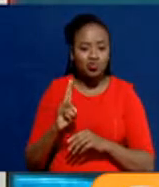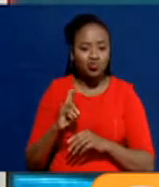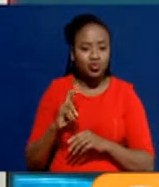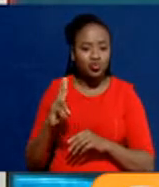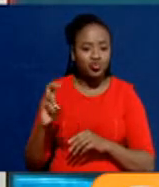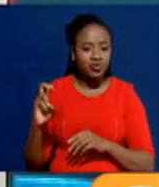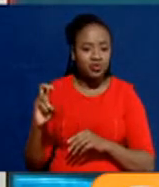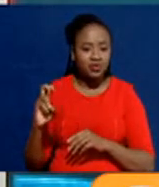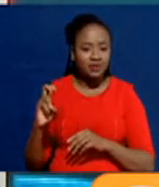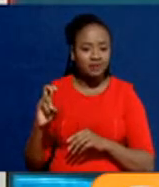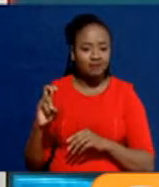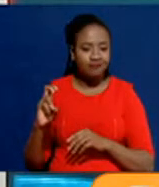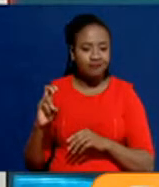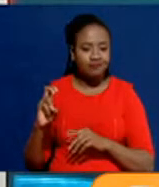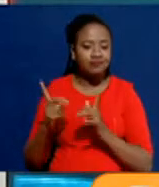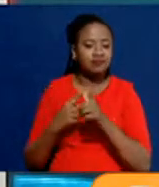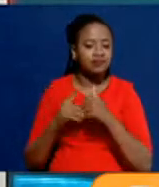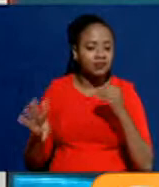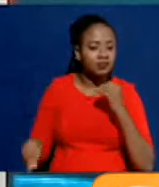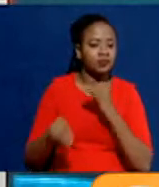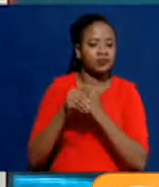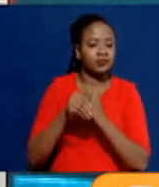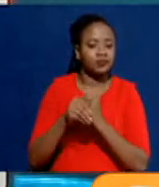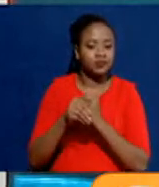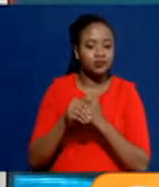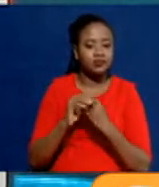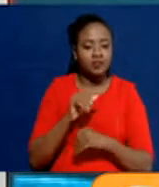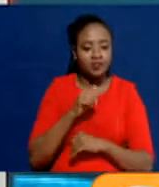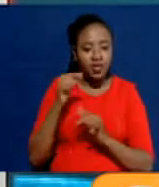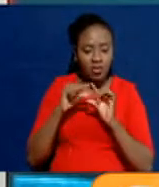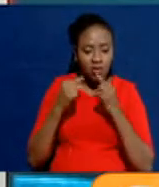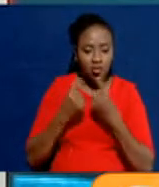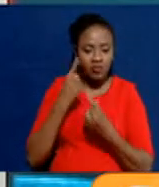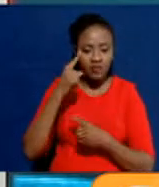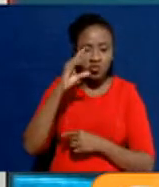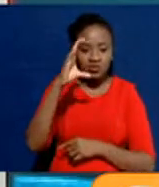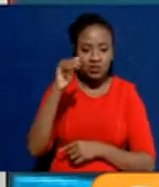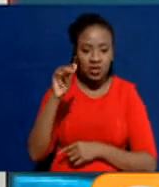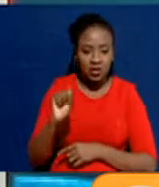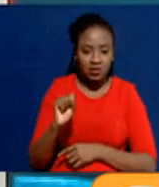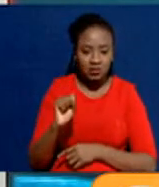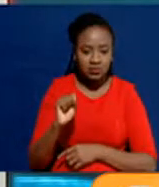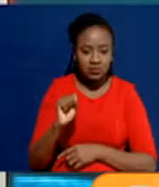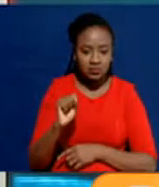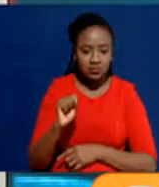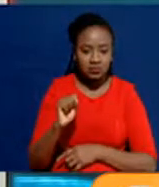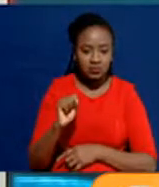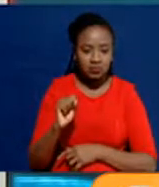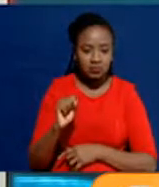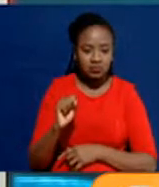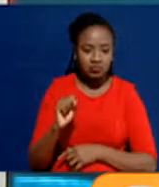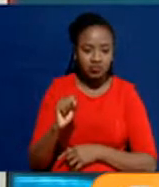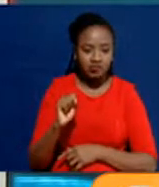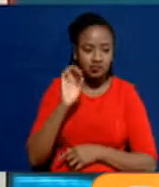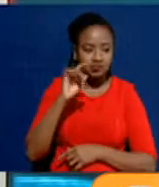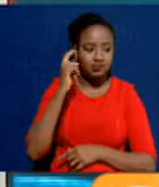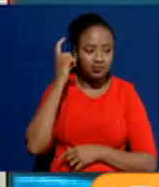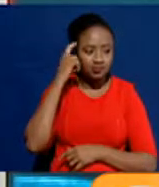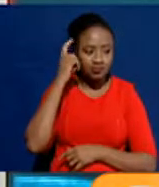year, he named some other set of CSs. Mm-hmm. Remember the likes of this